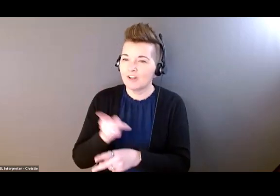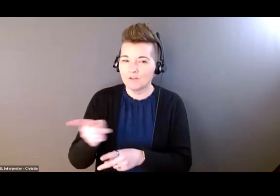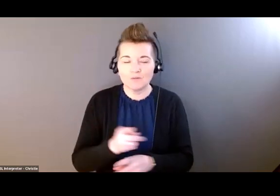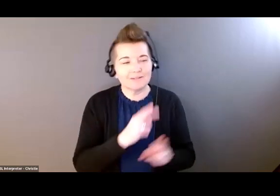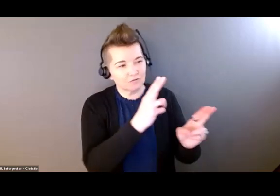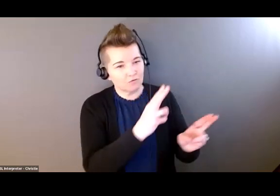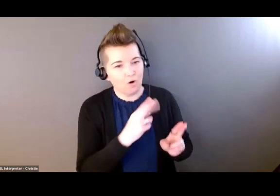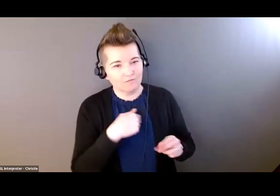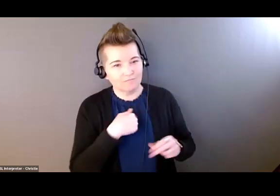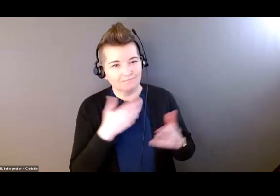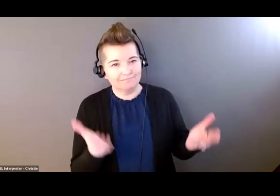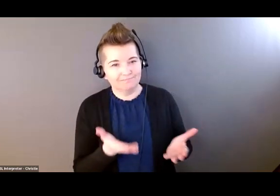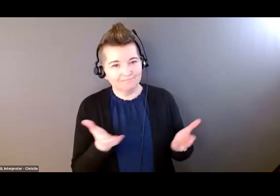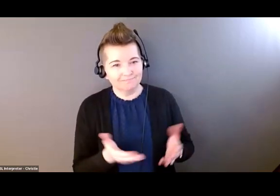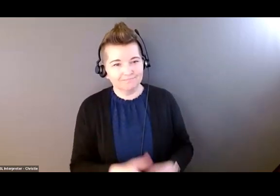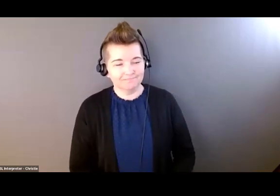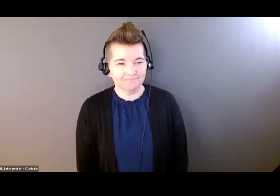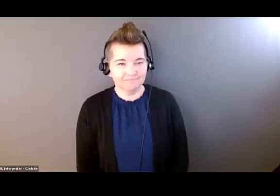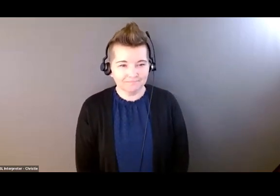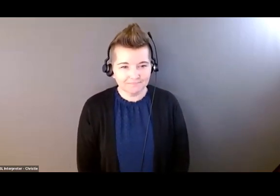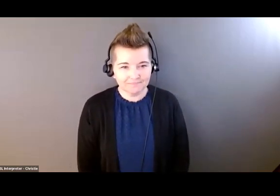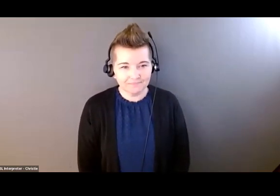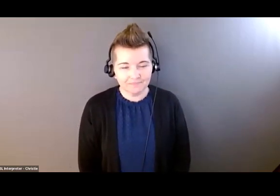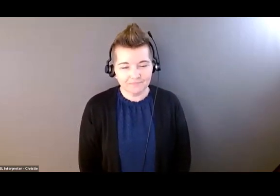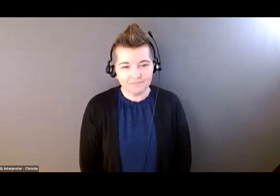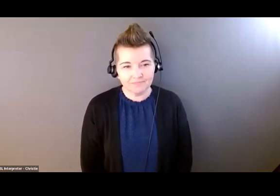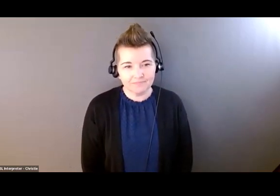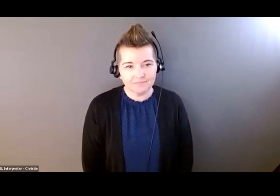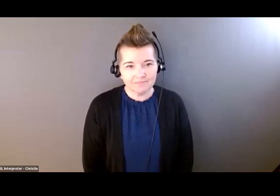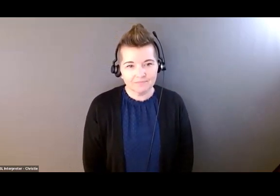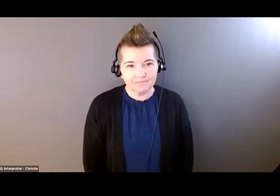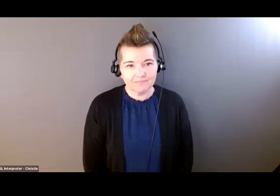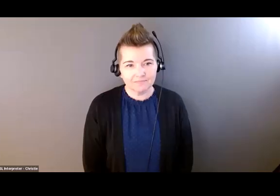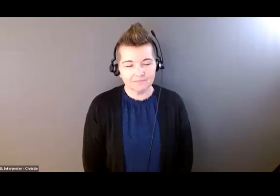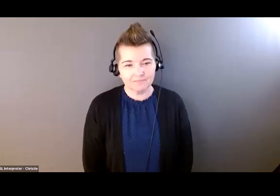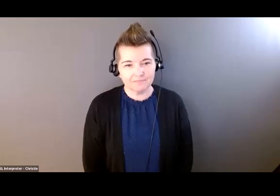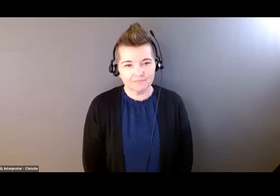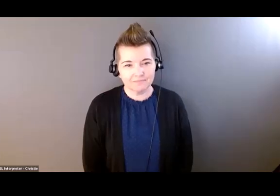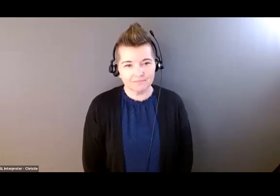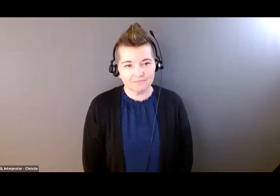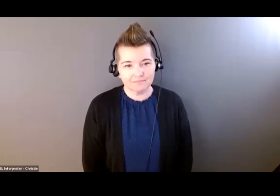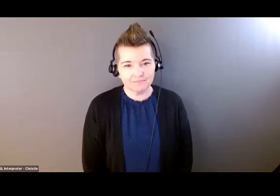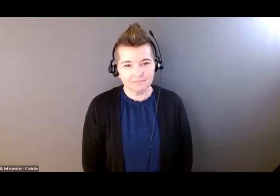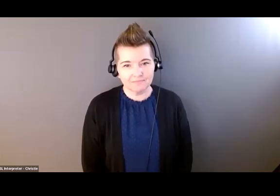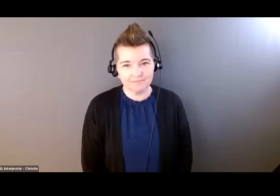It's an honor to know you, Bonnie. It's an honor to be here. I know.